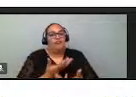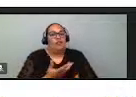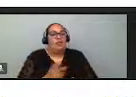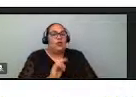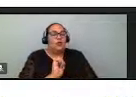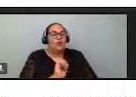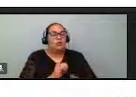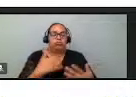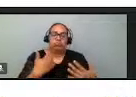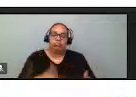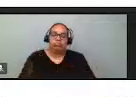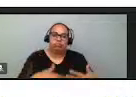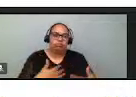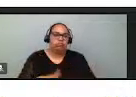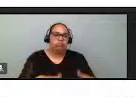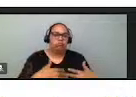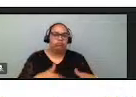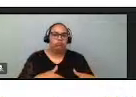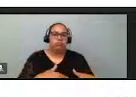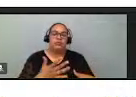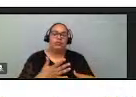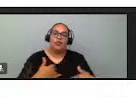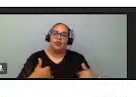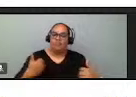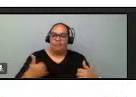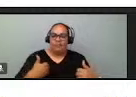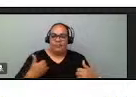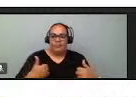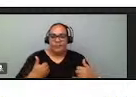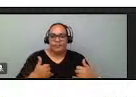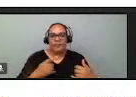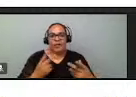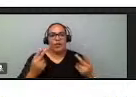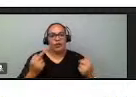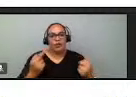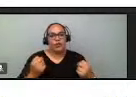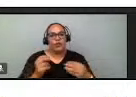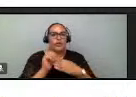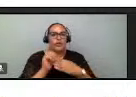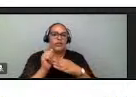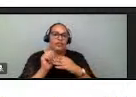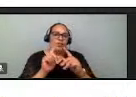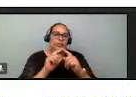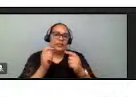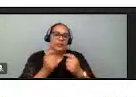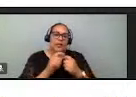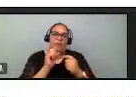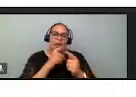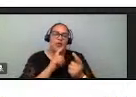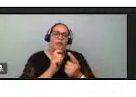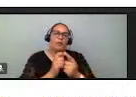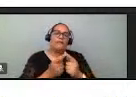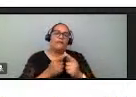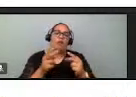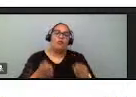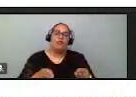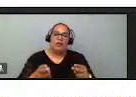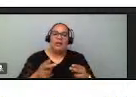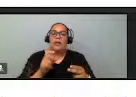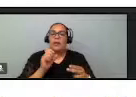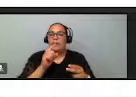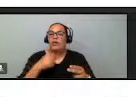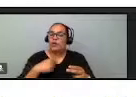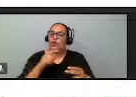her absolute delight at the new leadership team that we we met from transnet and we